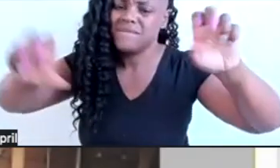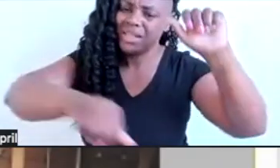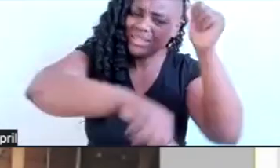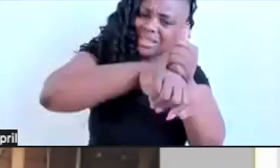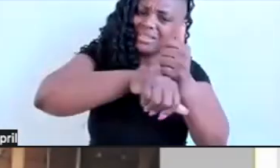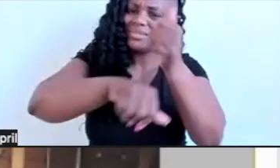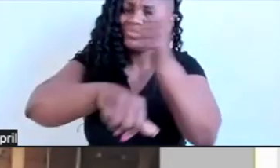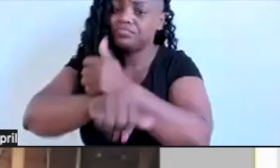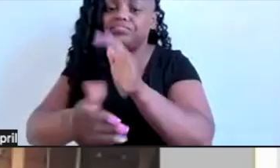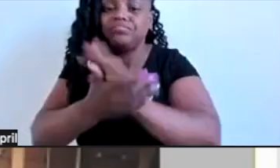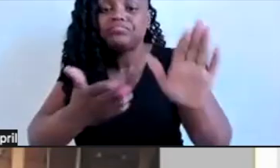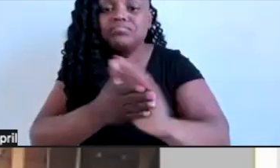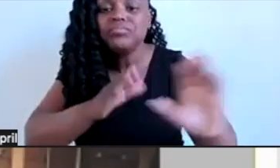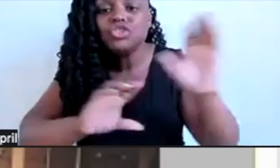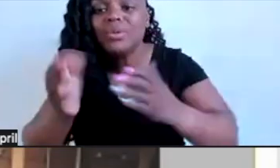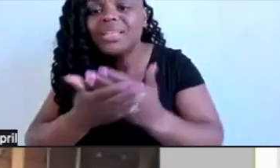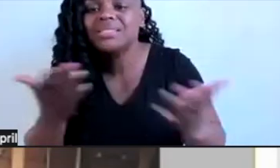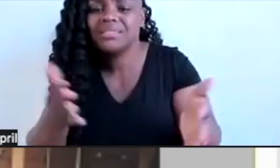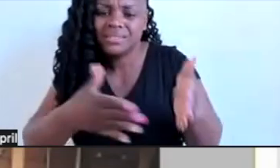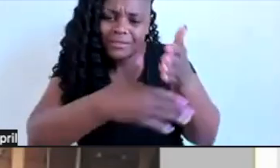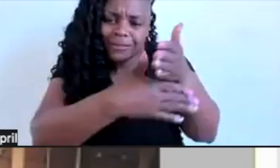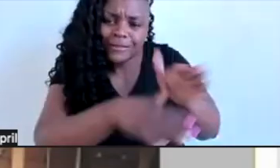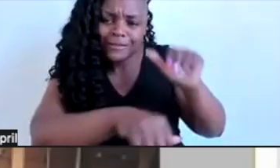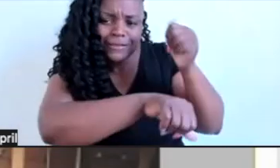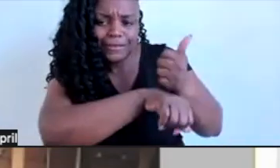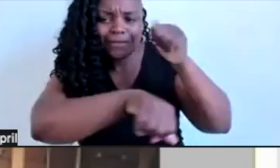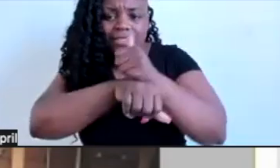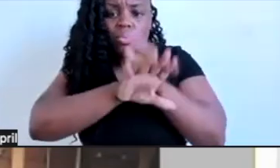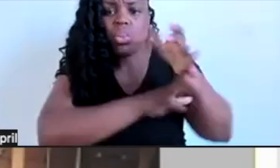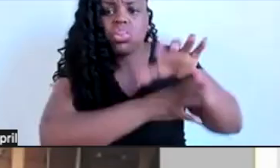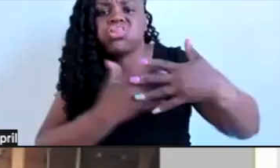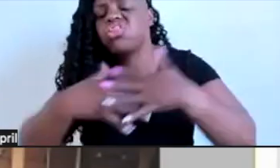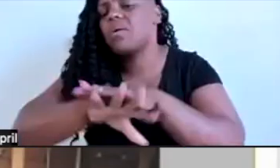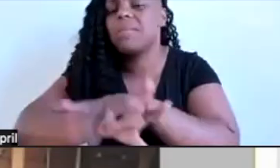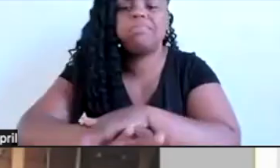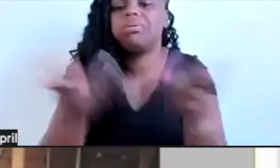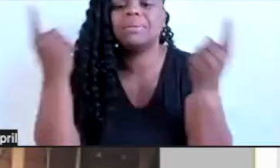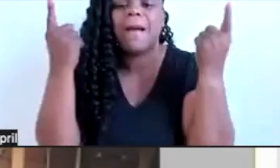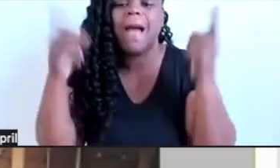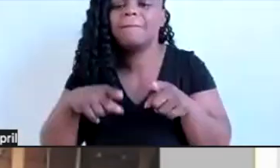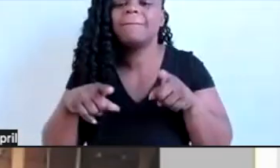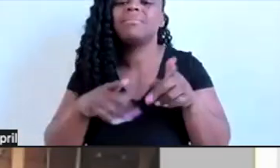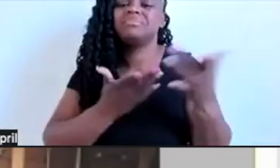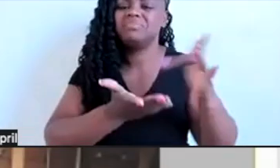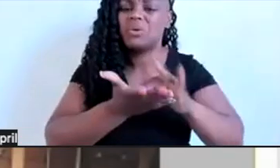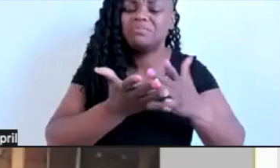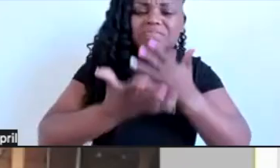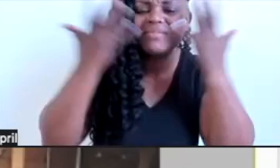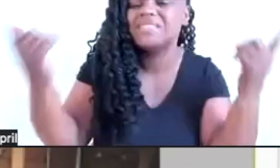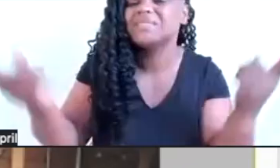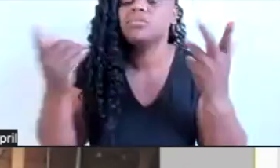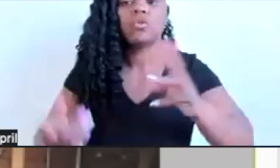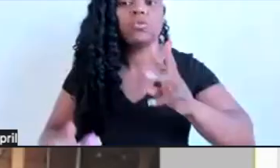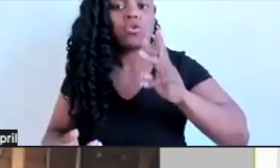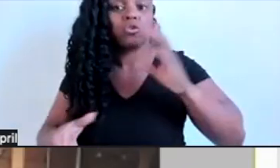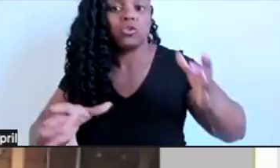other chemicals, and cause poisonous fumes? Make sure your water heater is strapped correctly. When water heaters fall